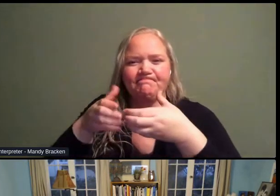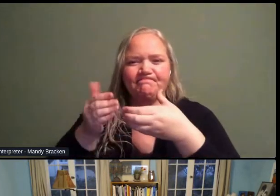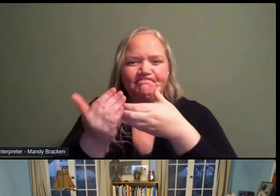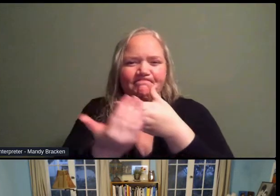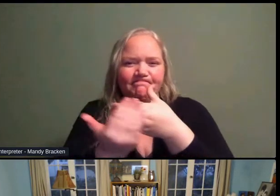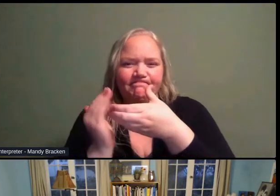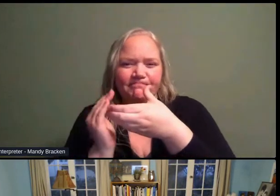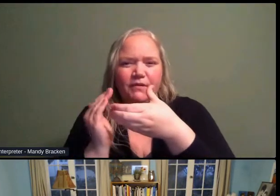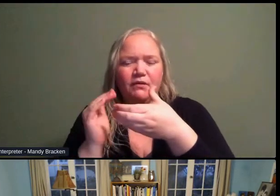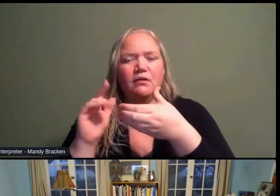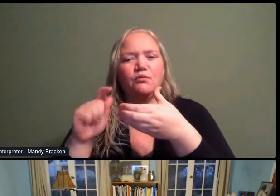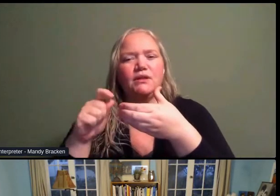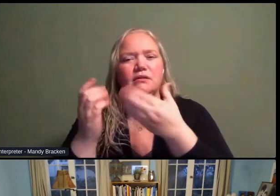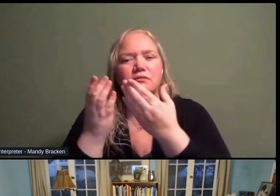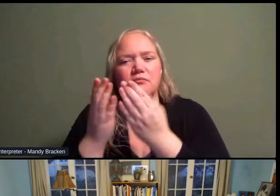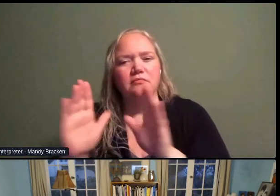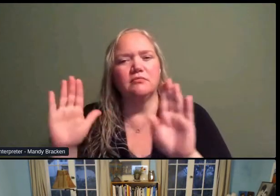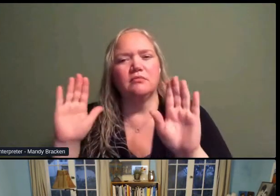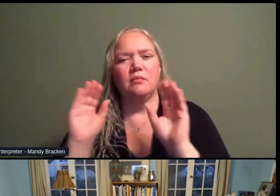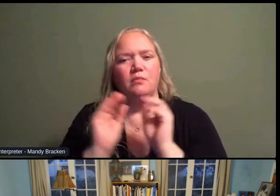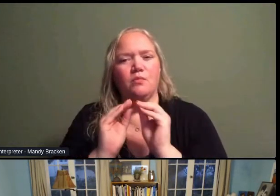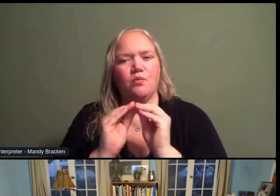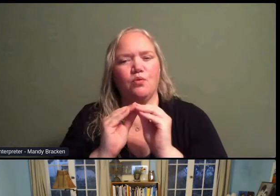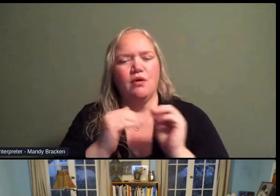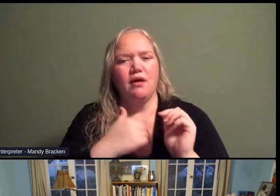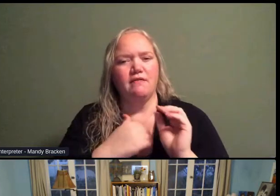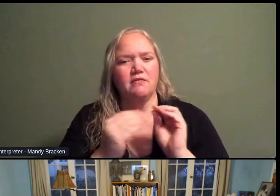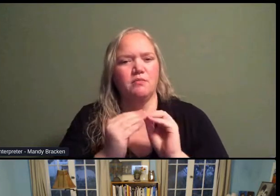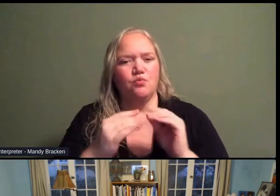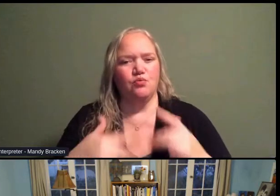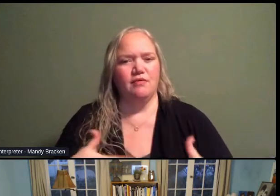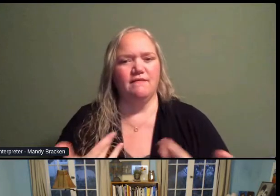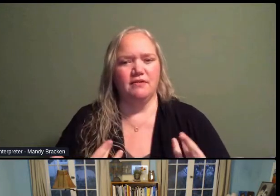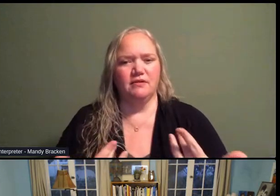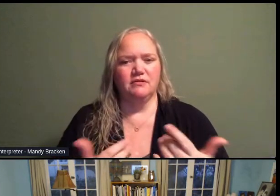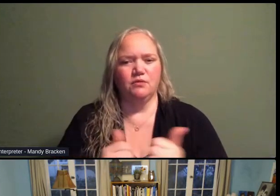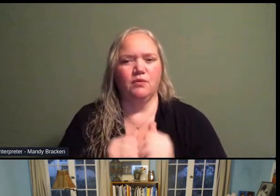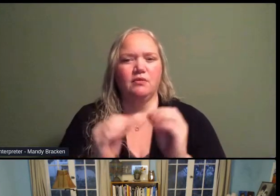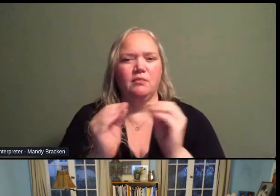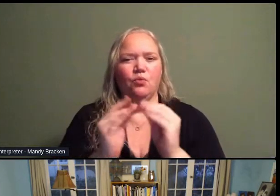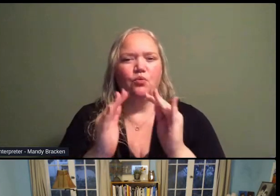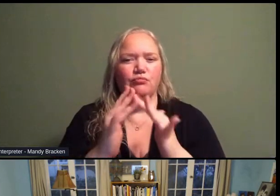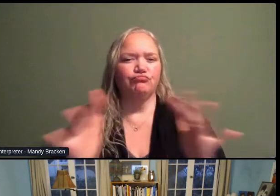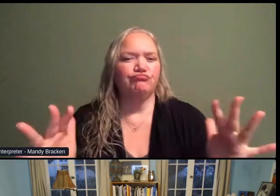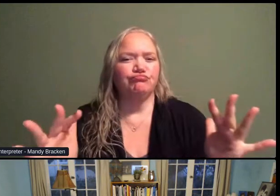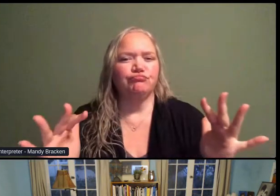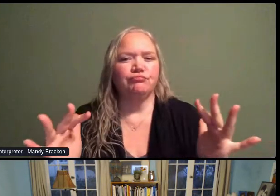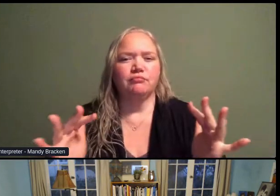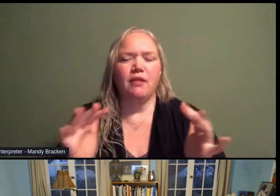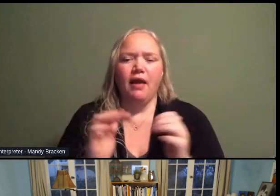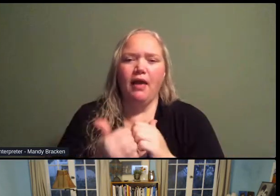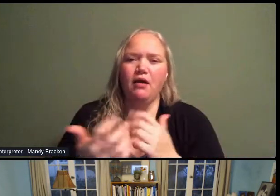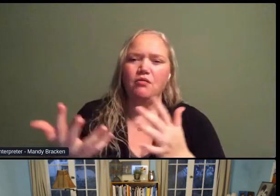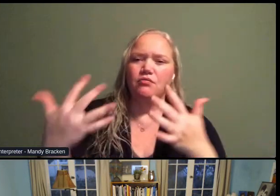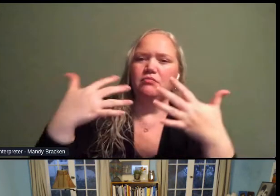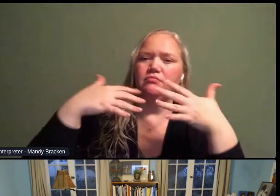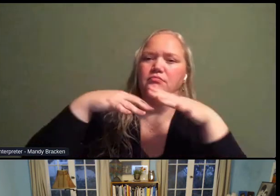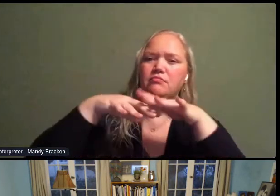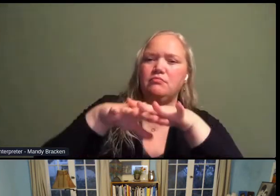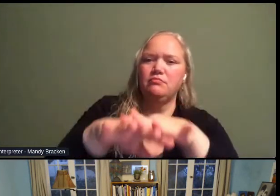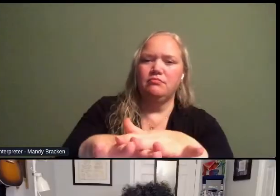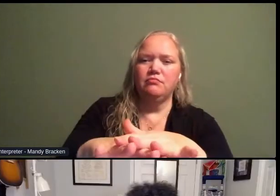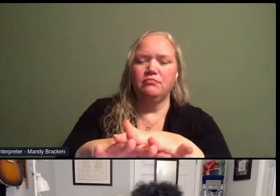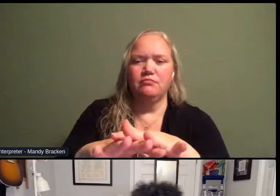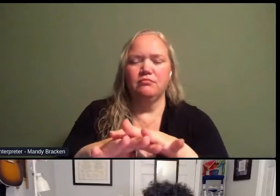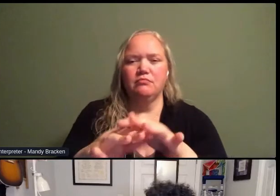can have more diverse crowd, in terms of integration and having the Israeli American community meet and connect with a bigger